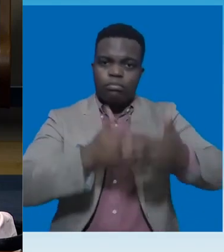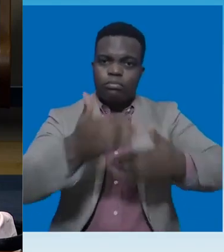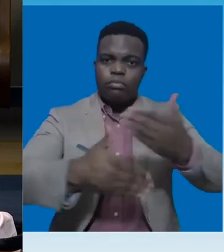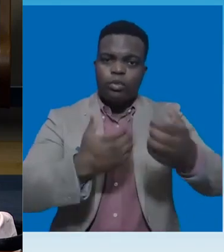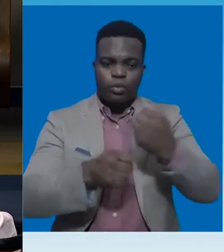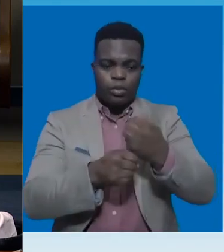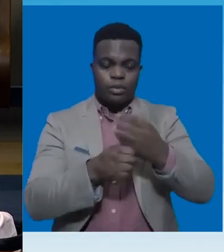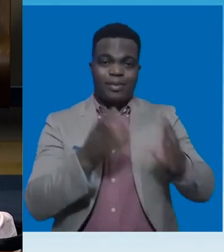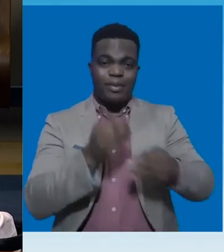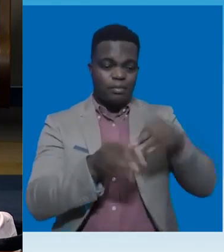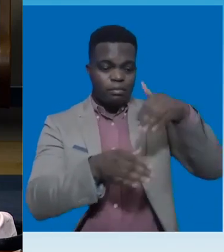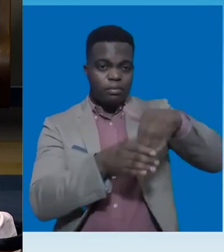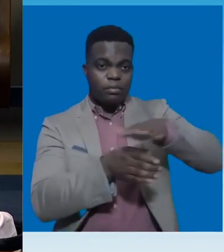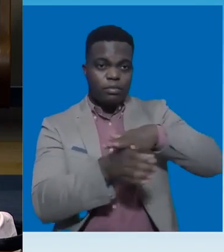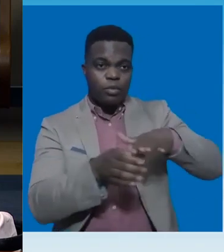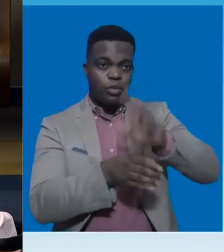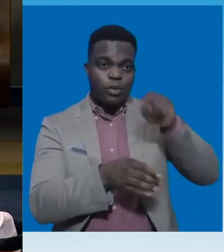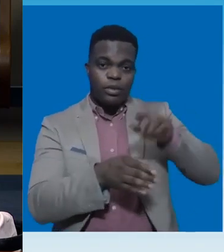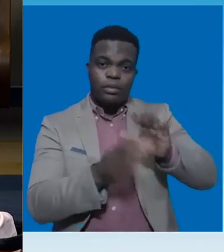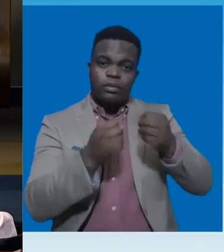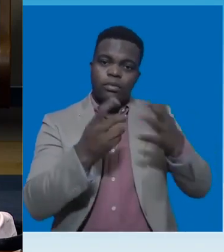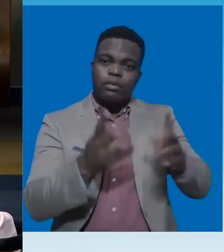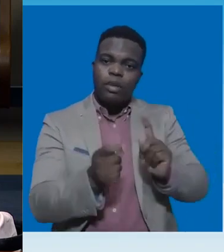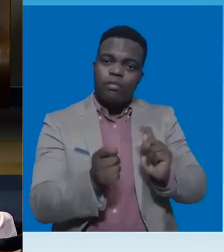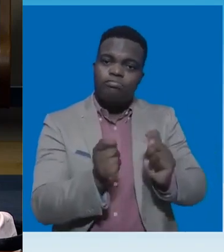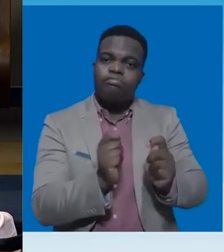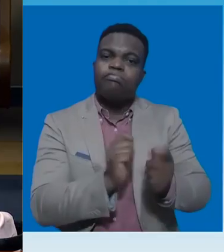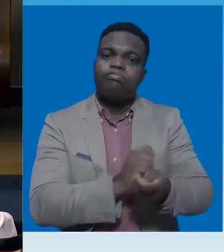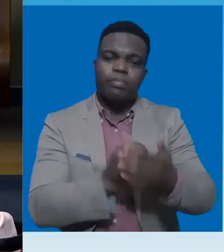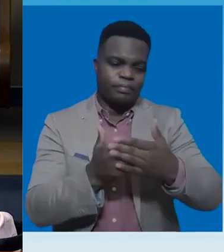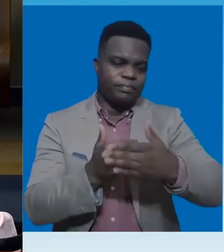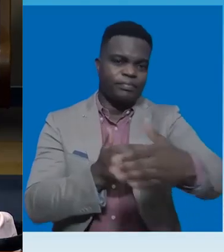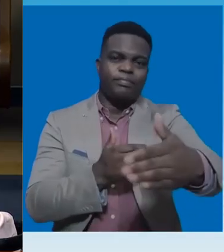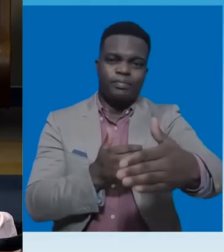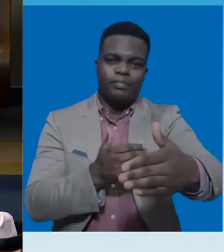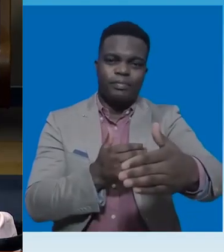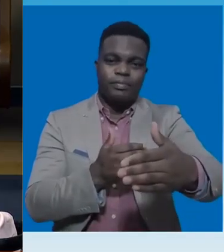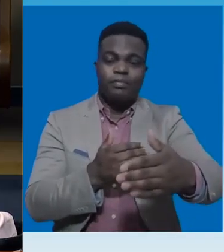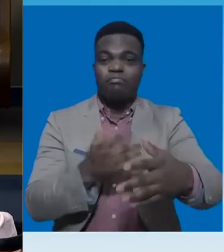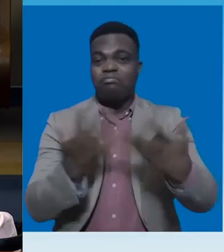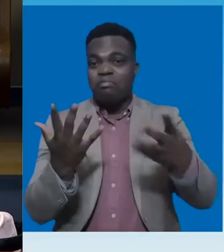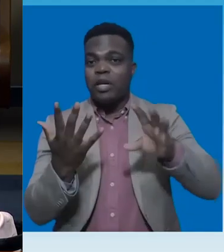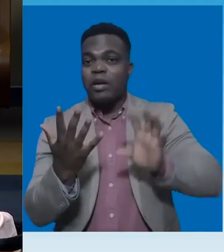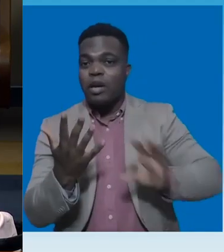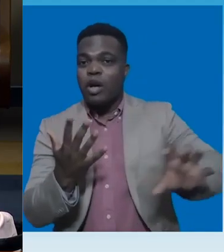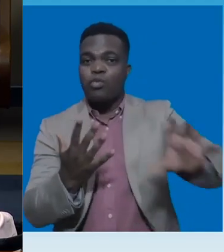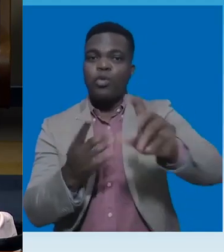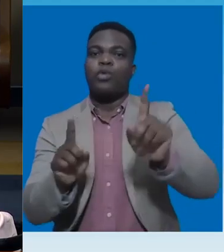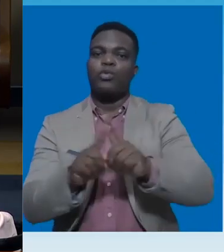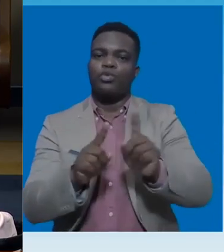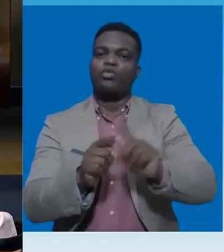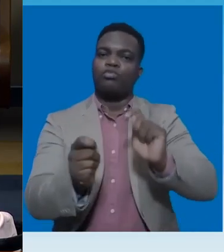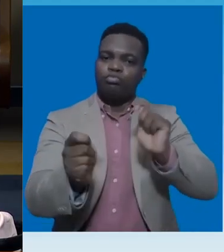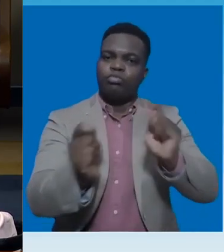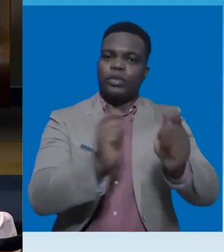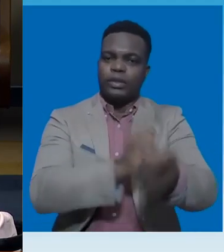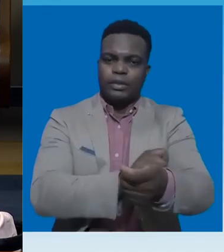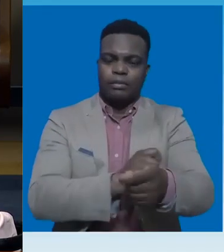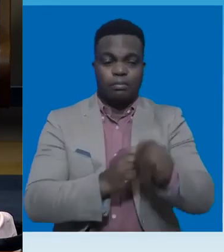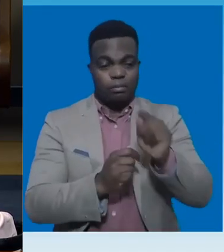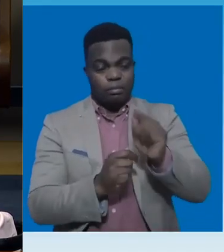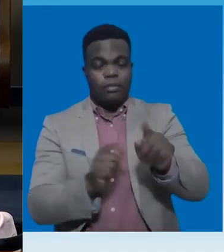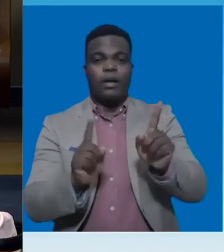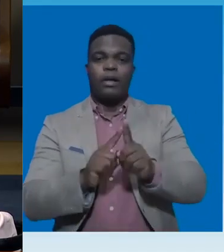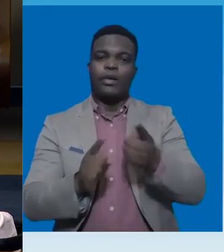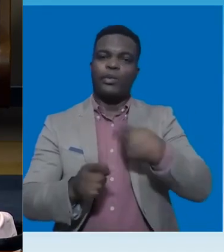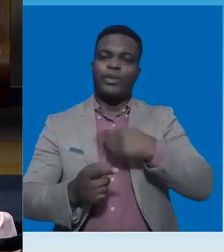change at country level. It must help translate commitment into measurable